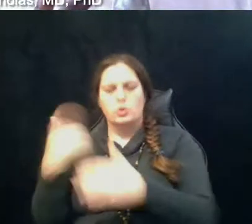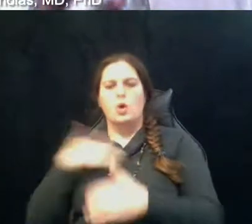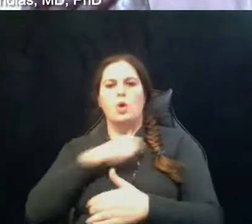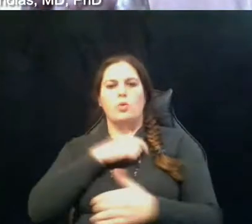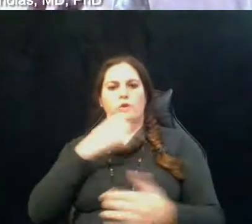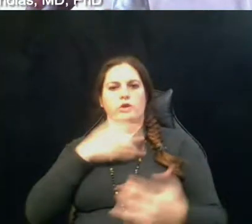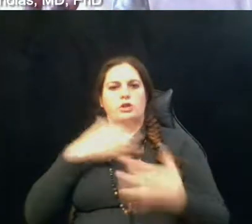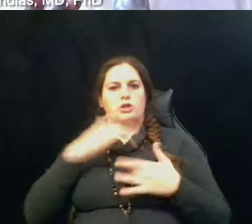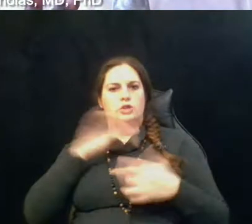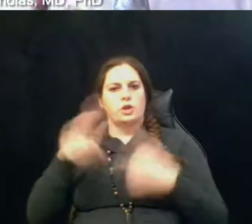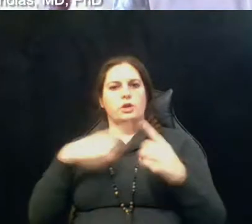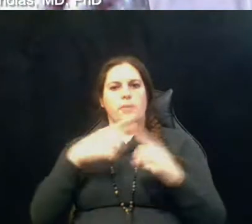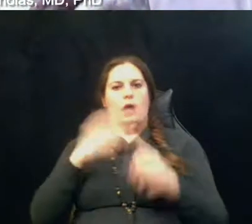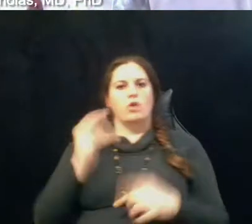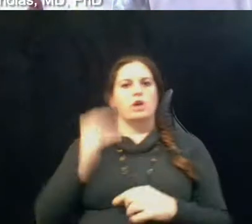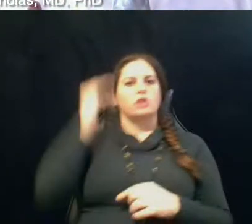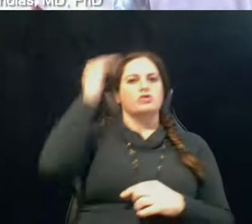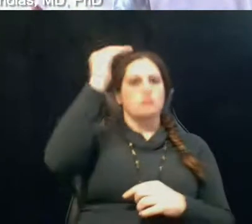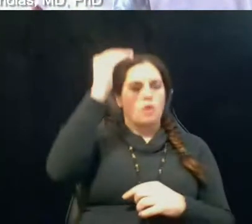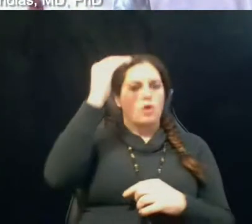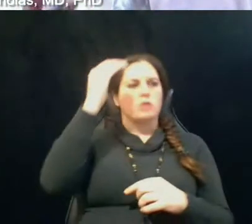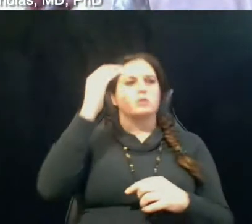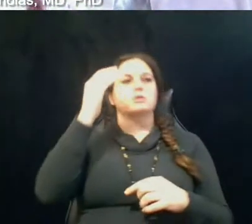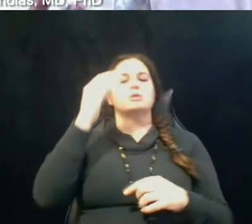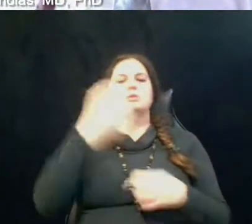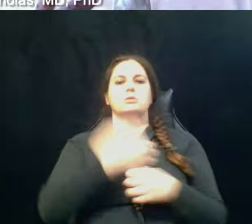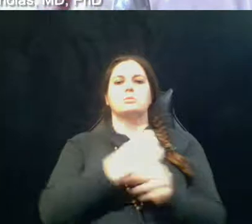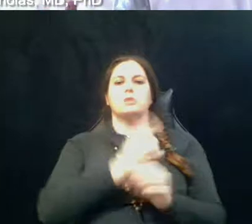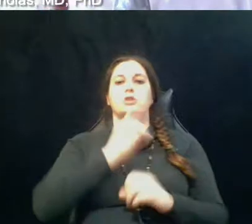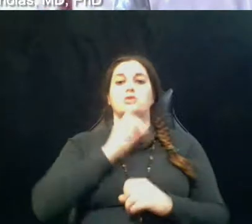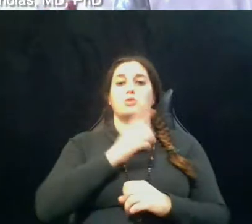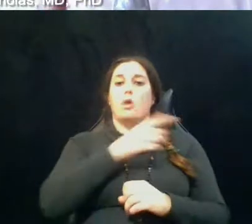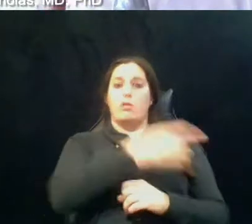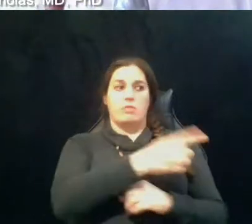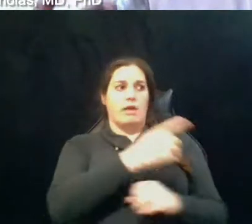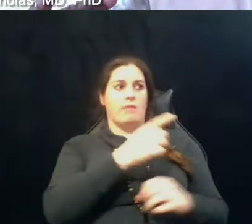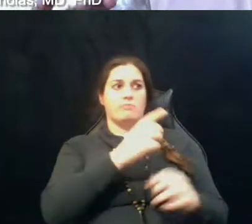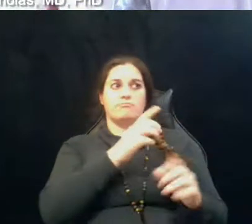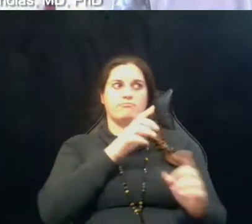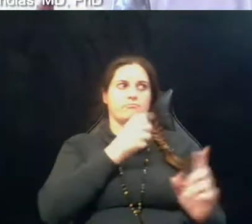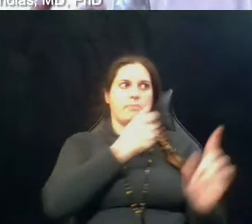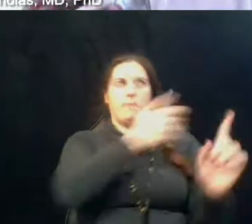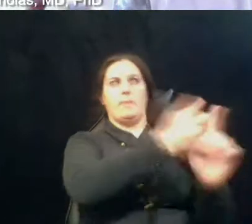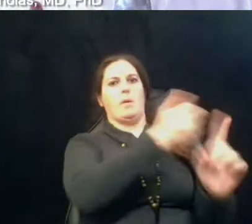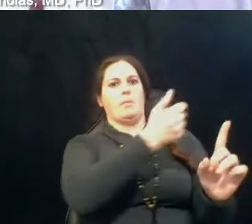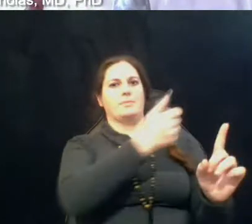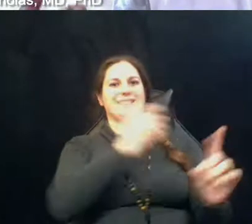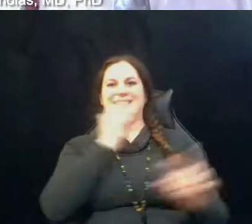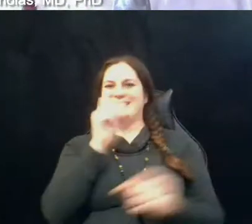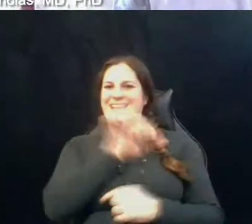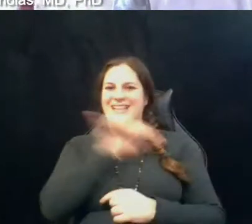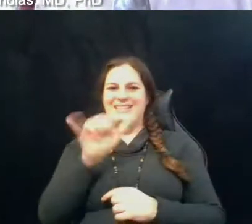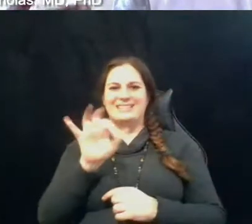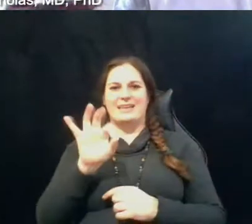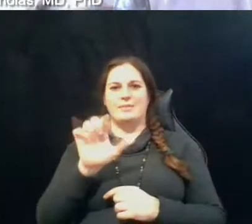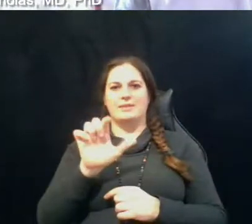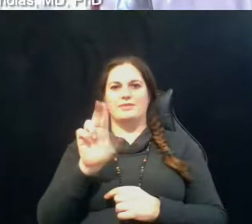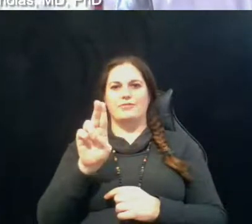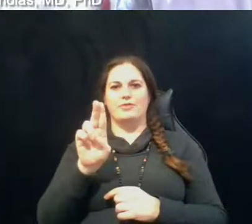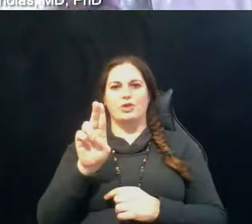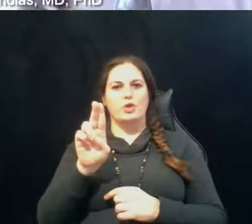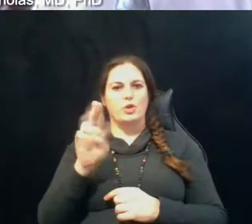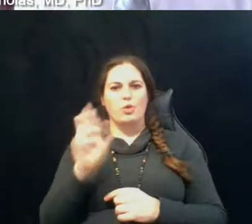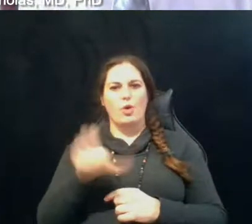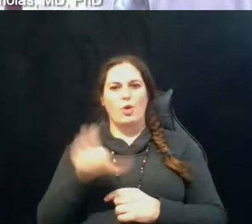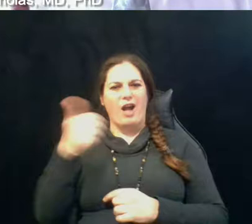were the people that were really going down. For whatever reason, this isn't like the flu or other viral respiratory infections that really go